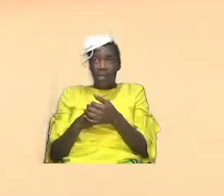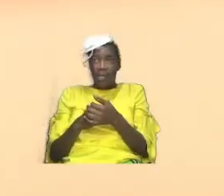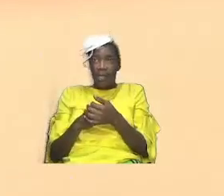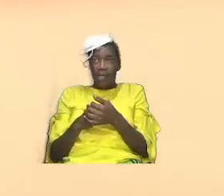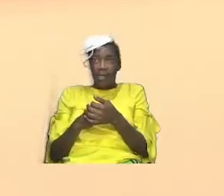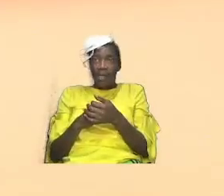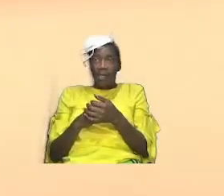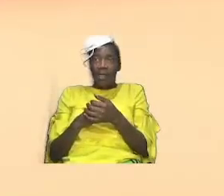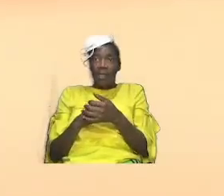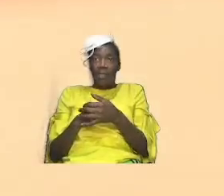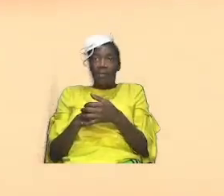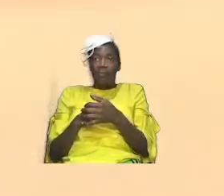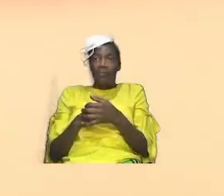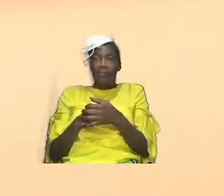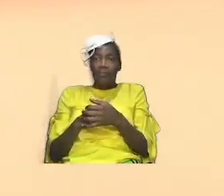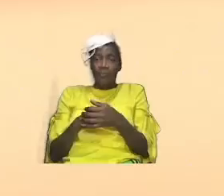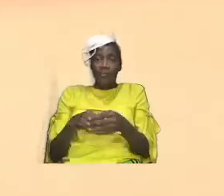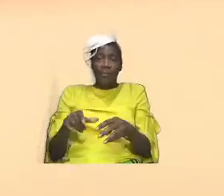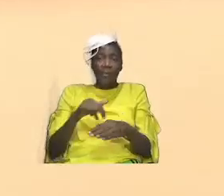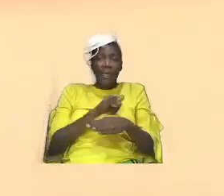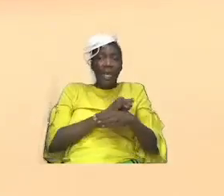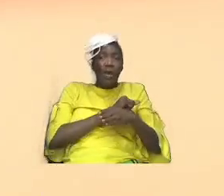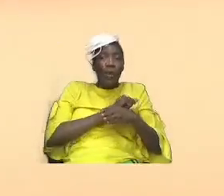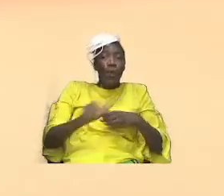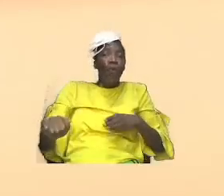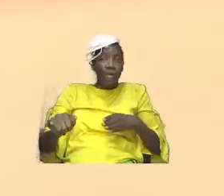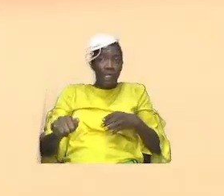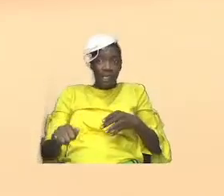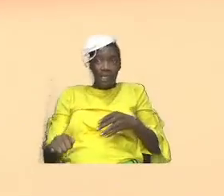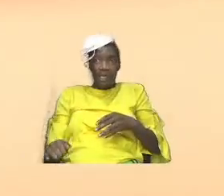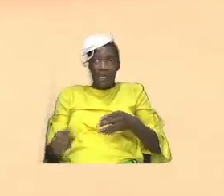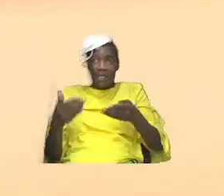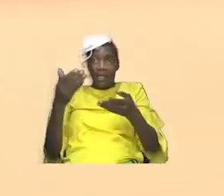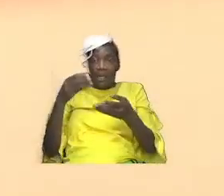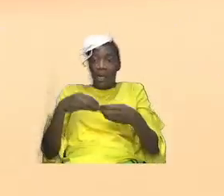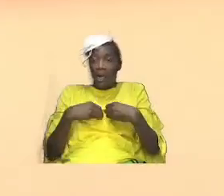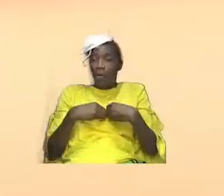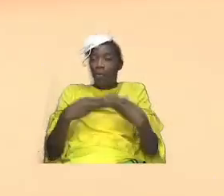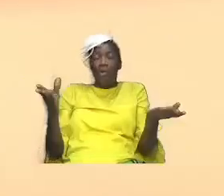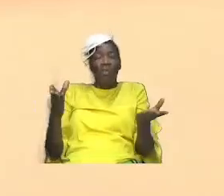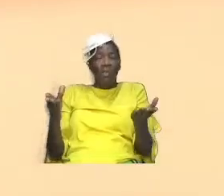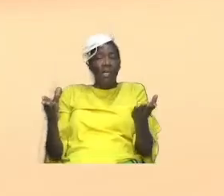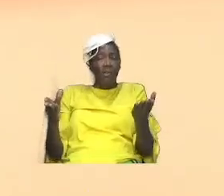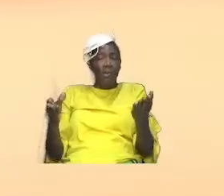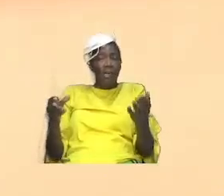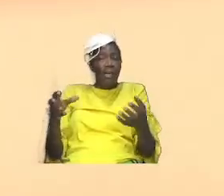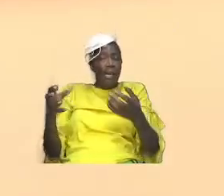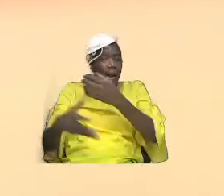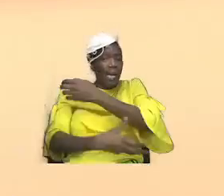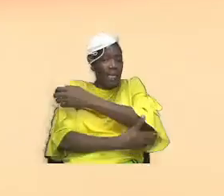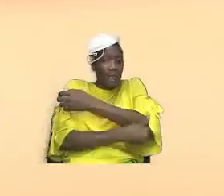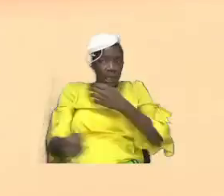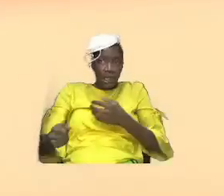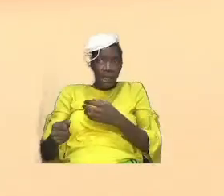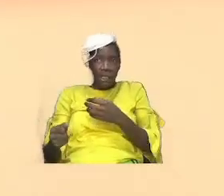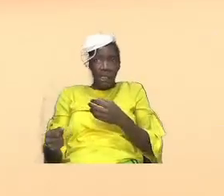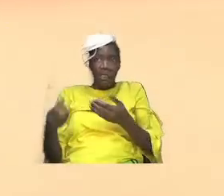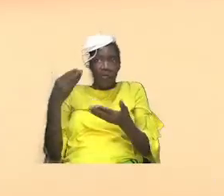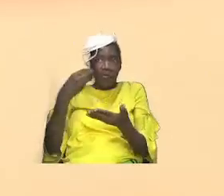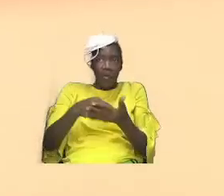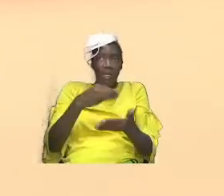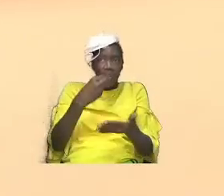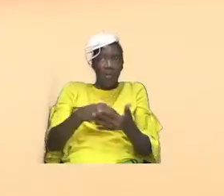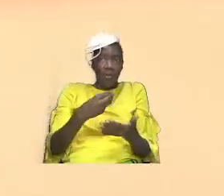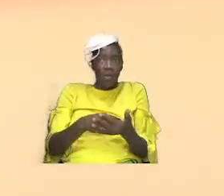They wasted what was given to them. They squandered what was given to them. And then with what